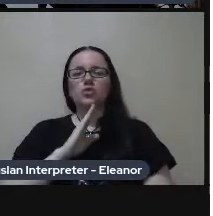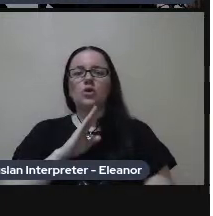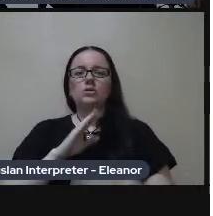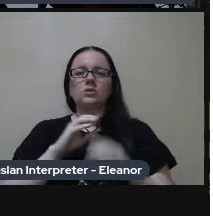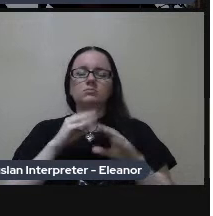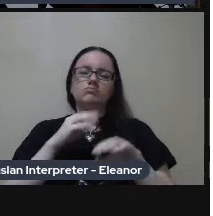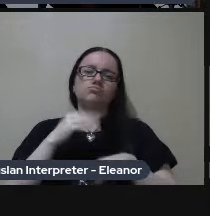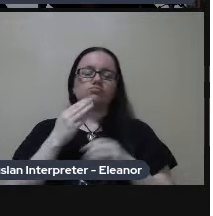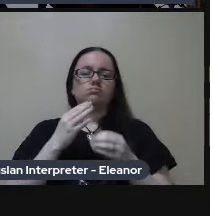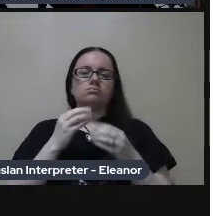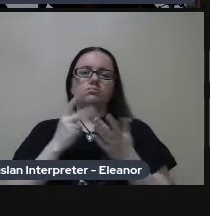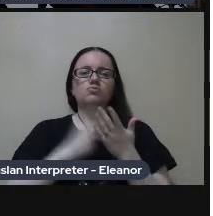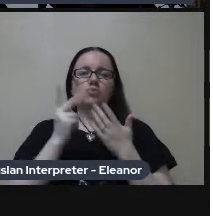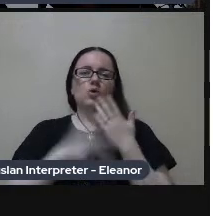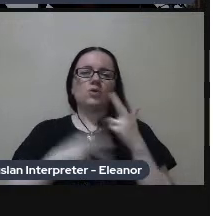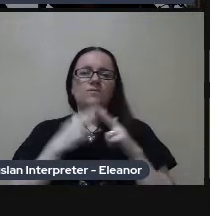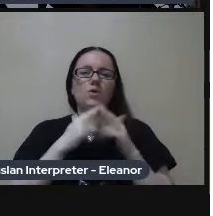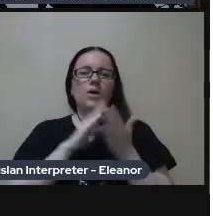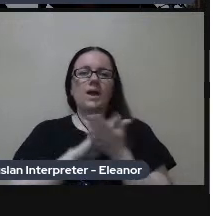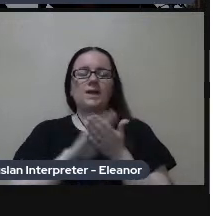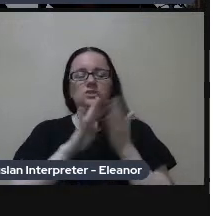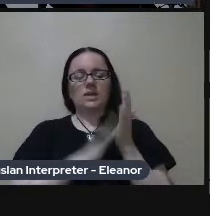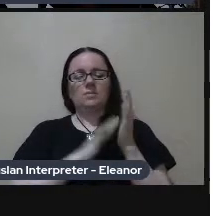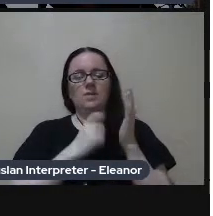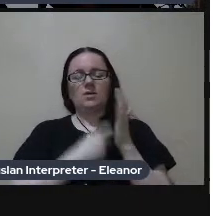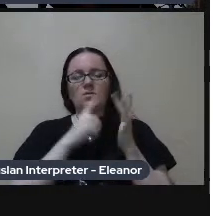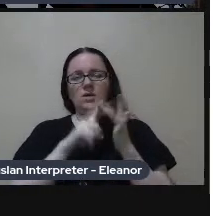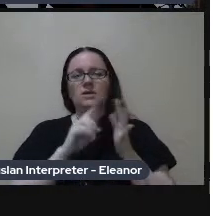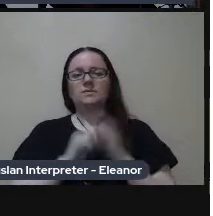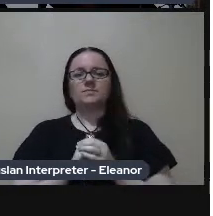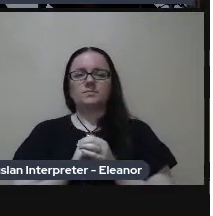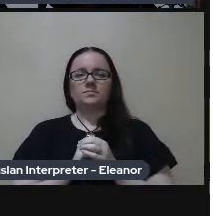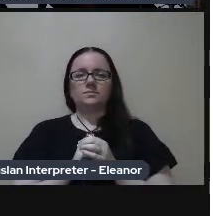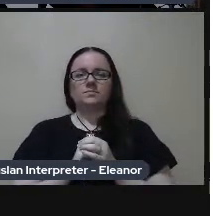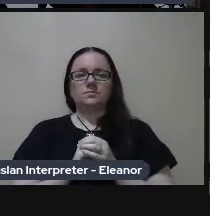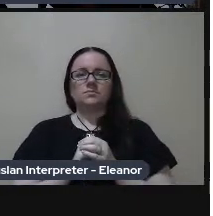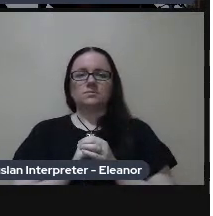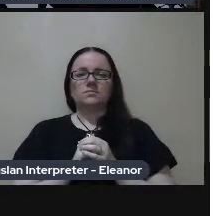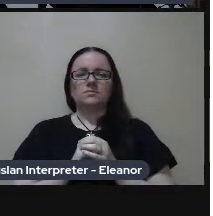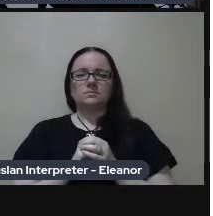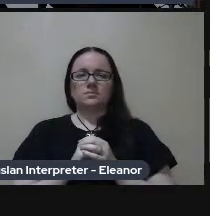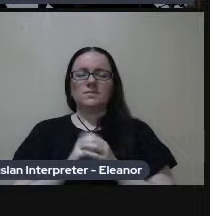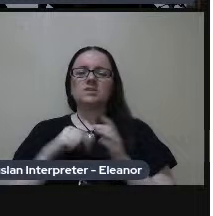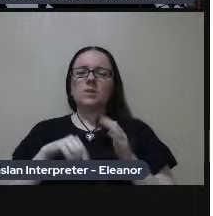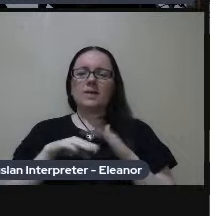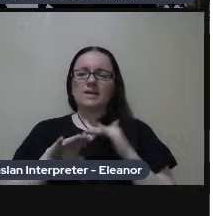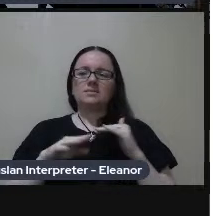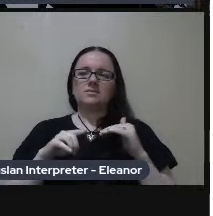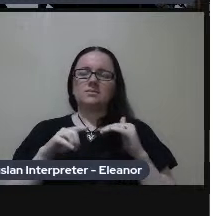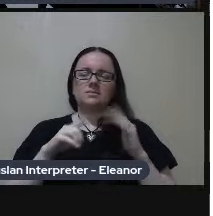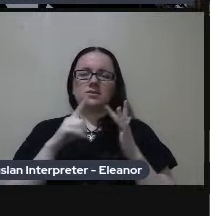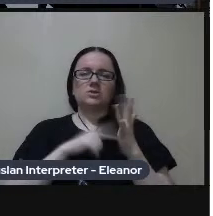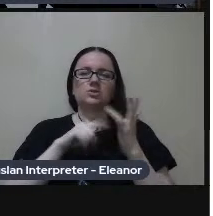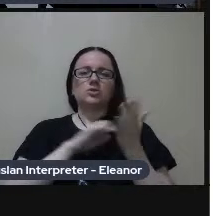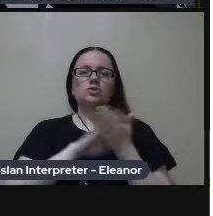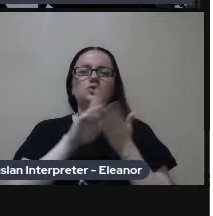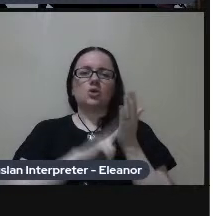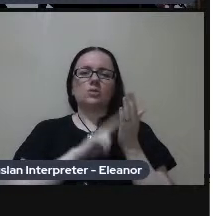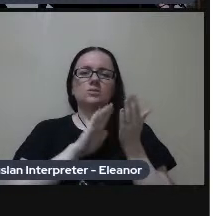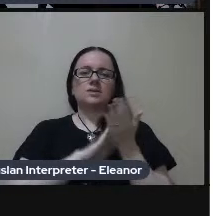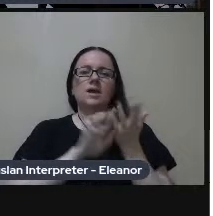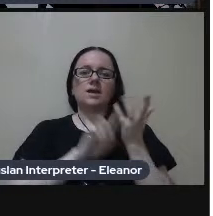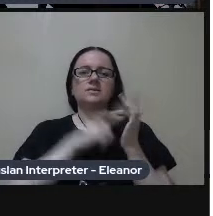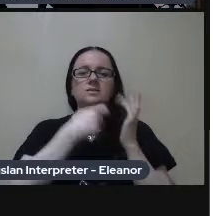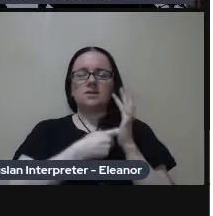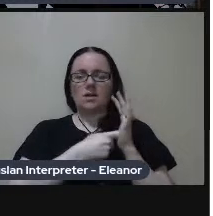work in collaboration and partnership with the University of Newcastle and the Hunter New England Local Health District based at John Hunter Hospital. Now,